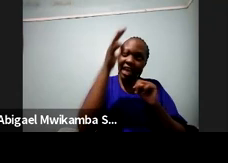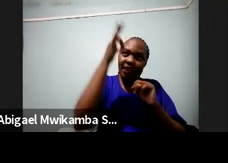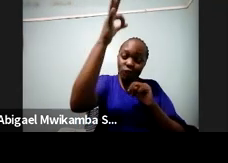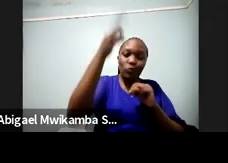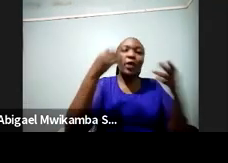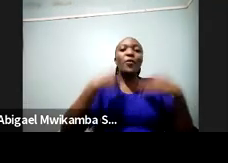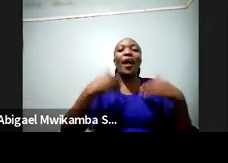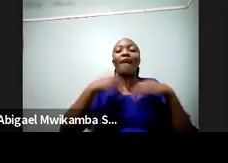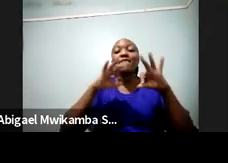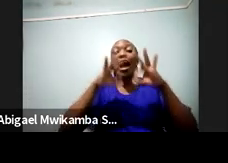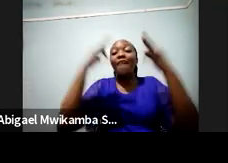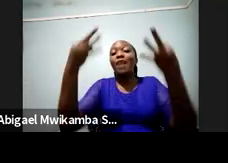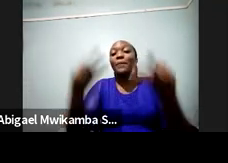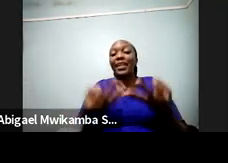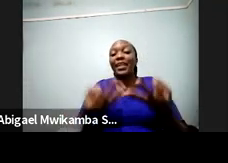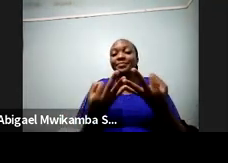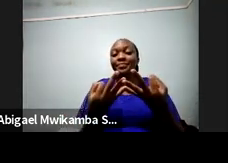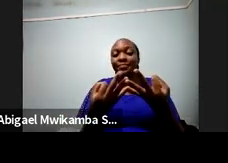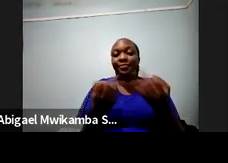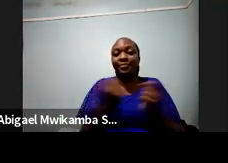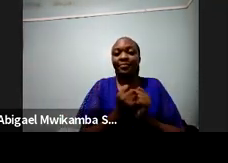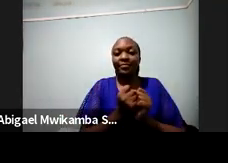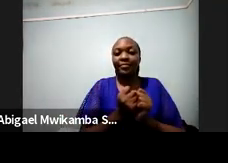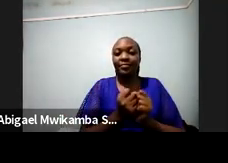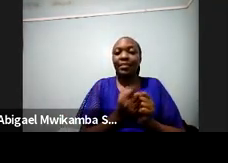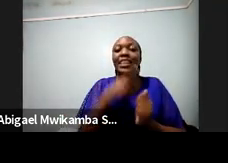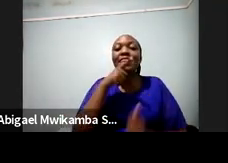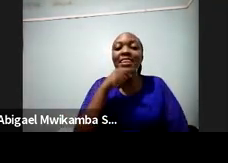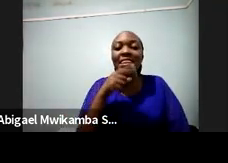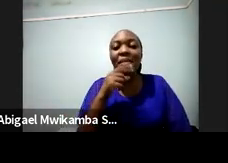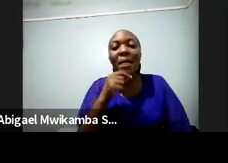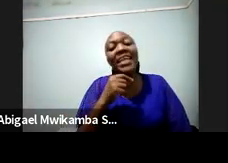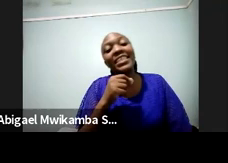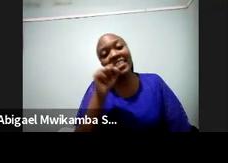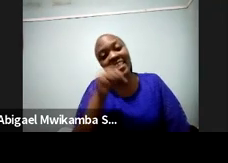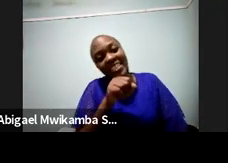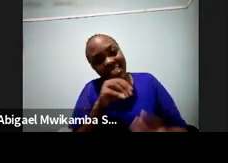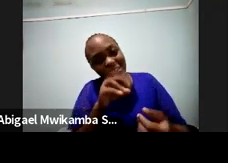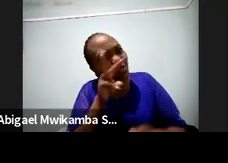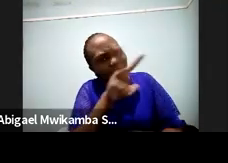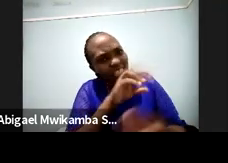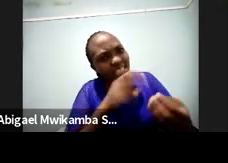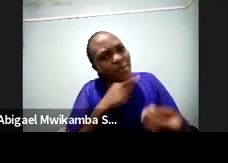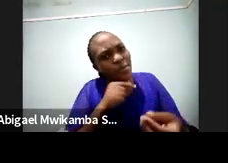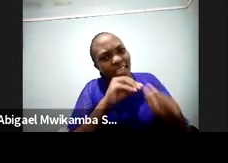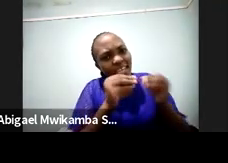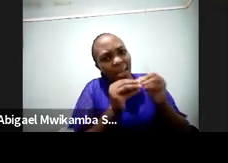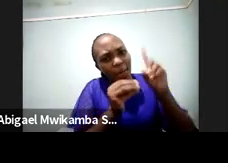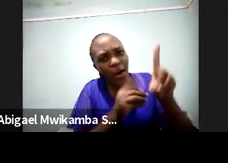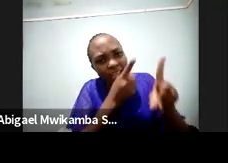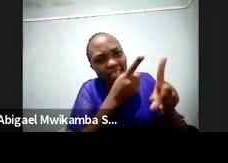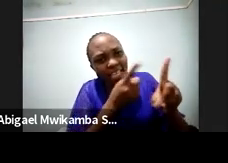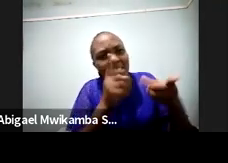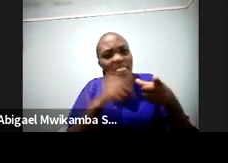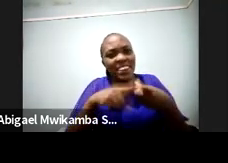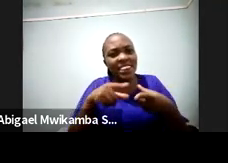come first, but it may be the lady coming first. And of course, you can see children and grandchildren coming your way. That